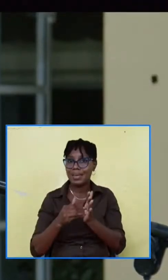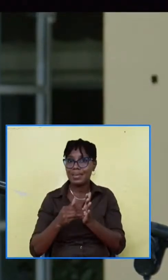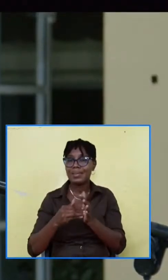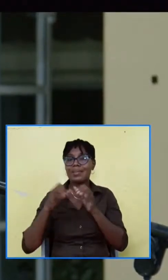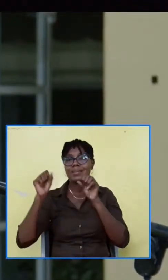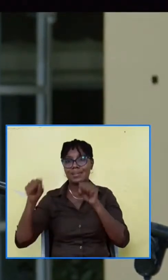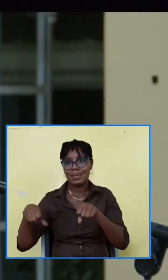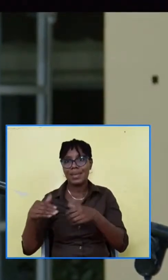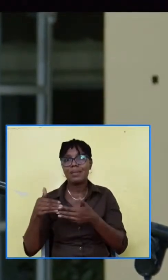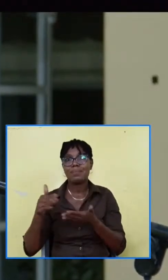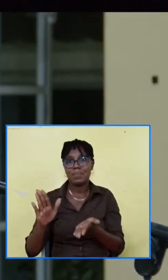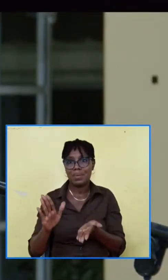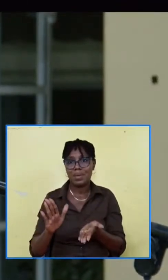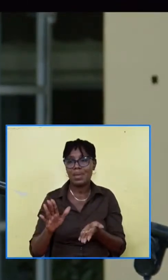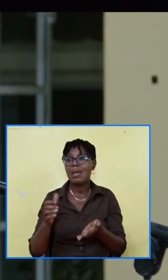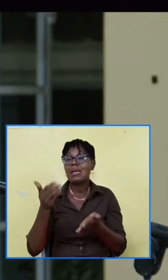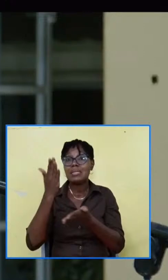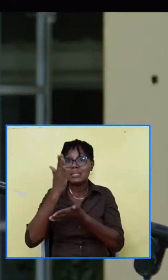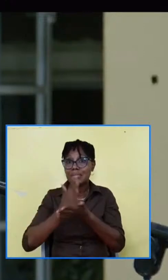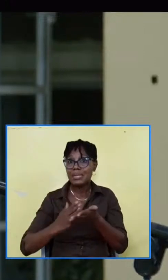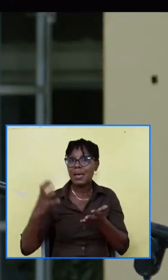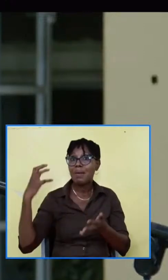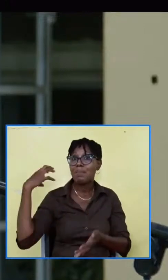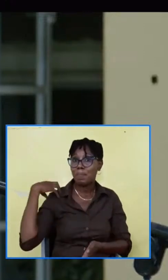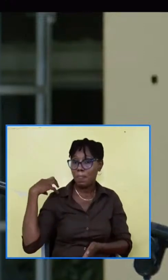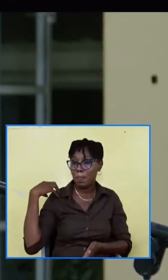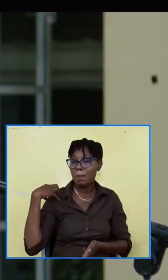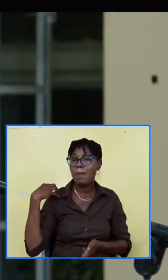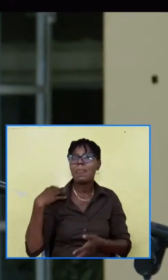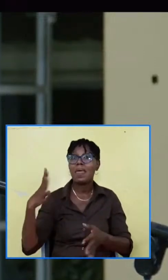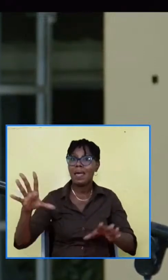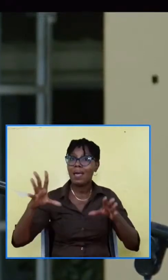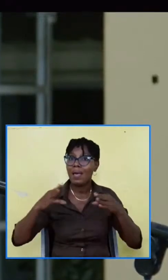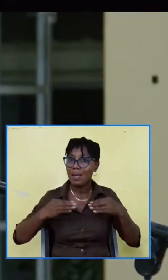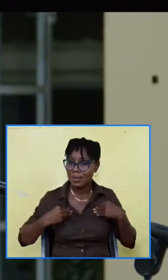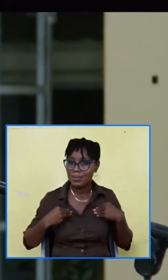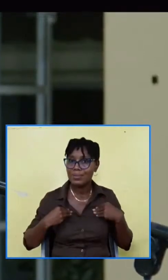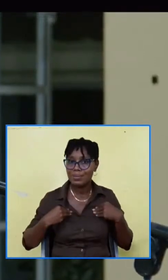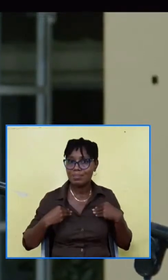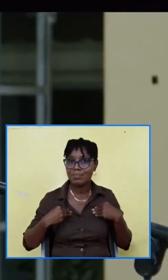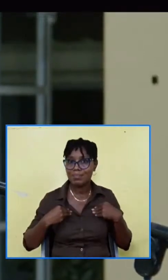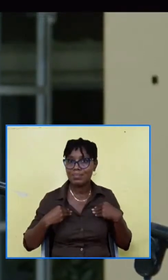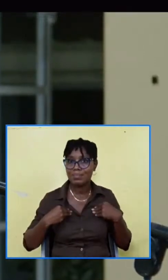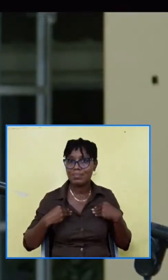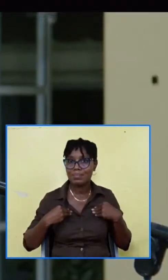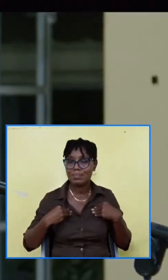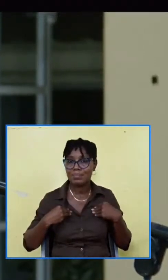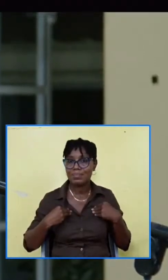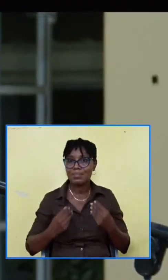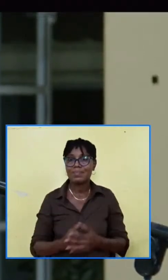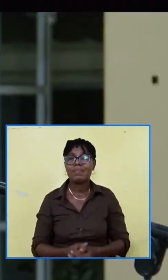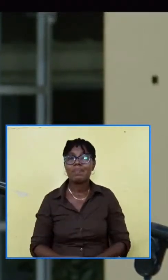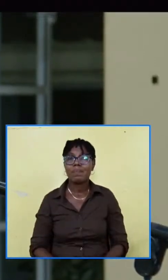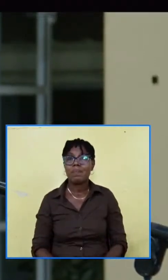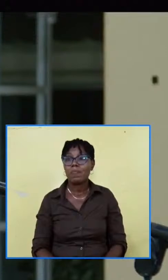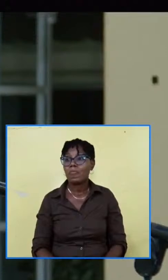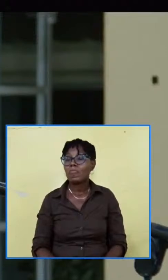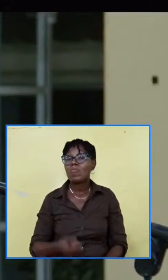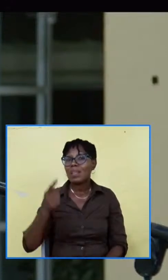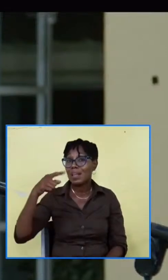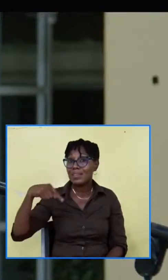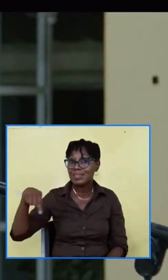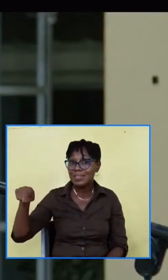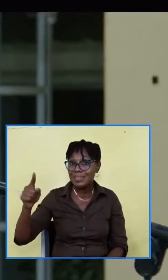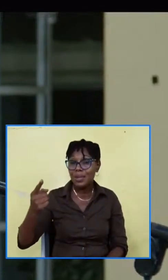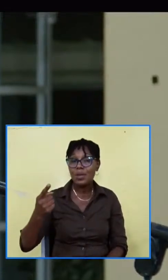took advantage of that, and they did an R catch up because they were good payers in the first place. Those